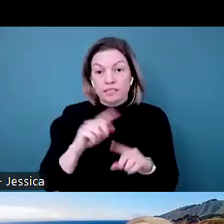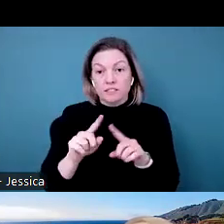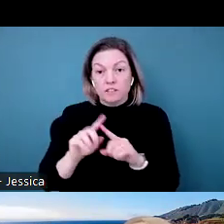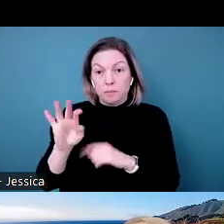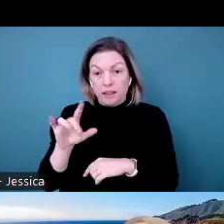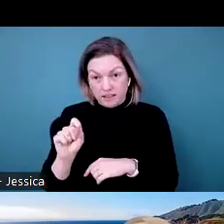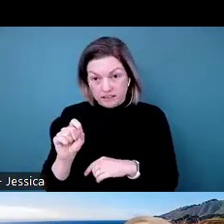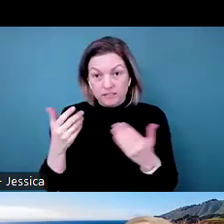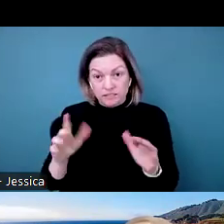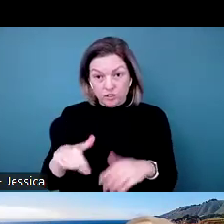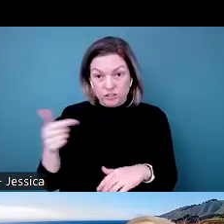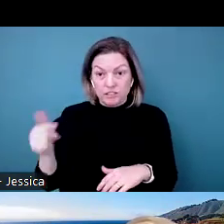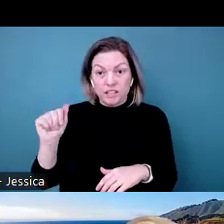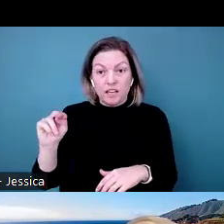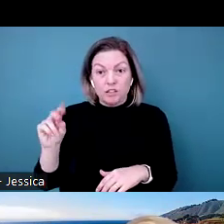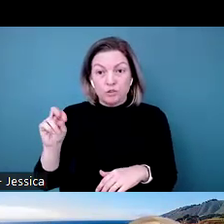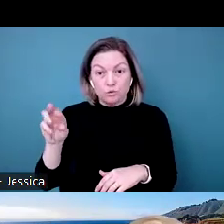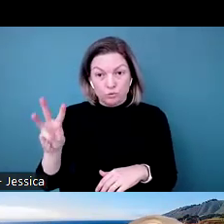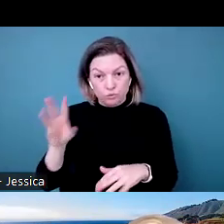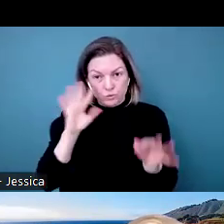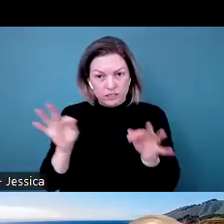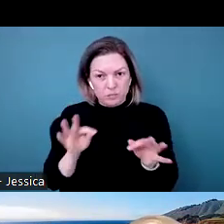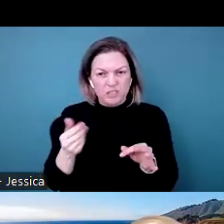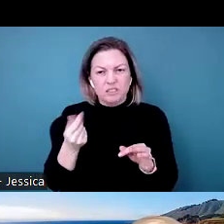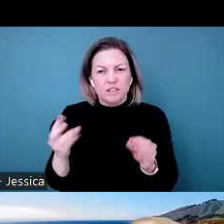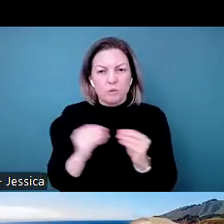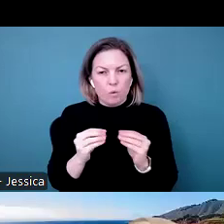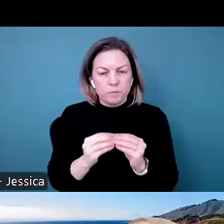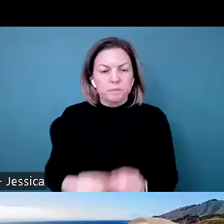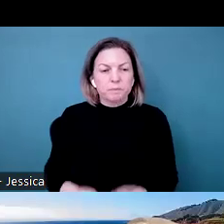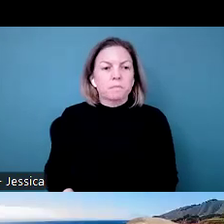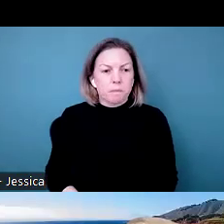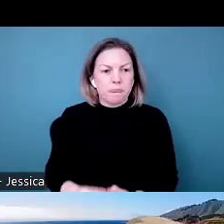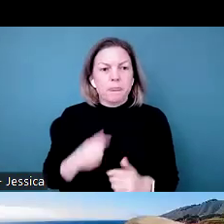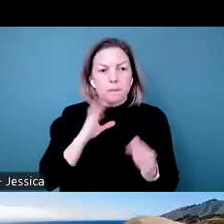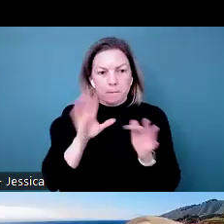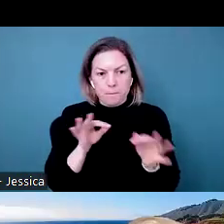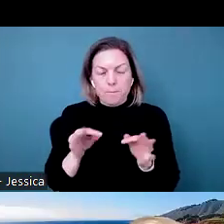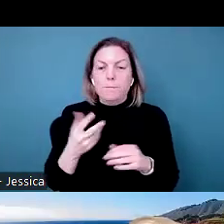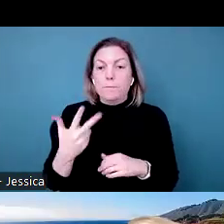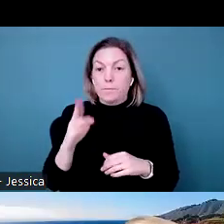going to follow up and share with you several more. I'm going to talk about 3 bills that did pass. So there are many